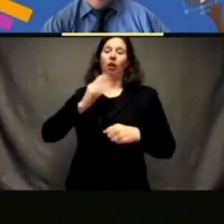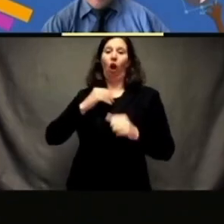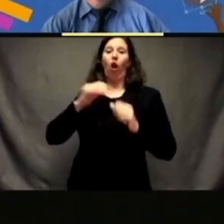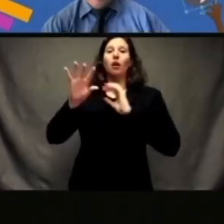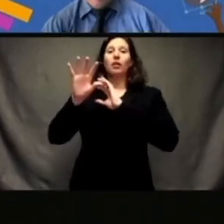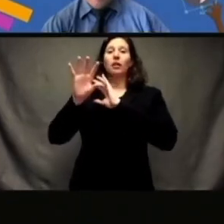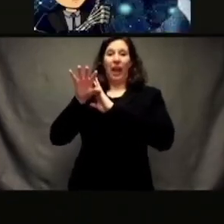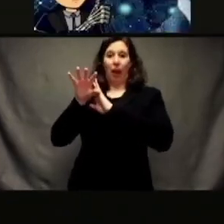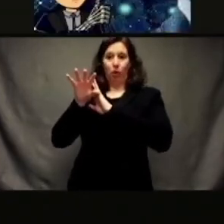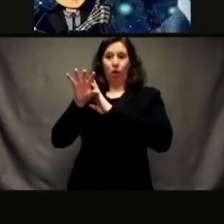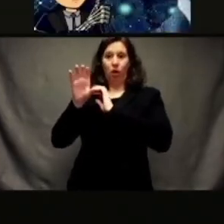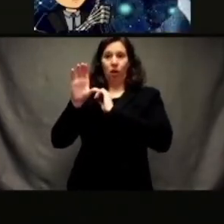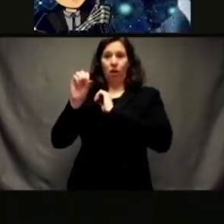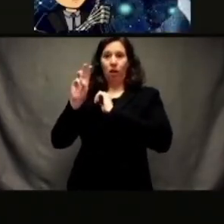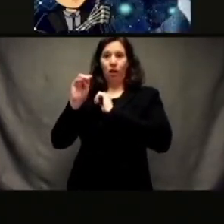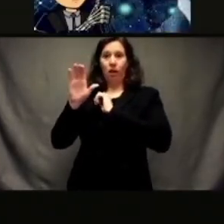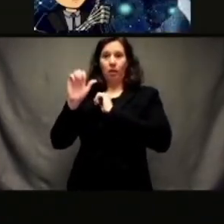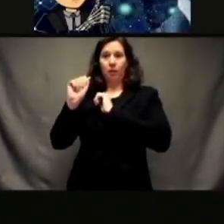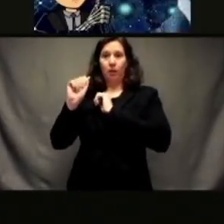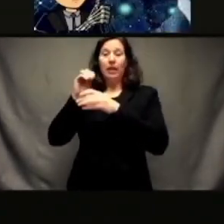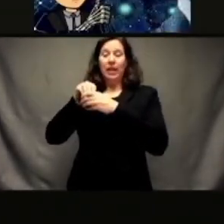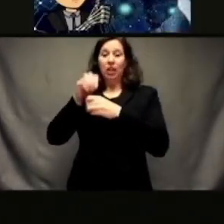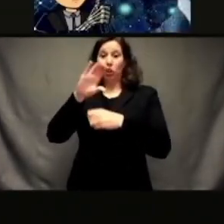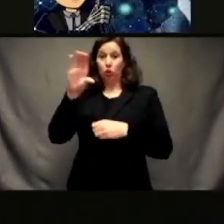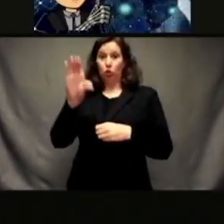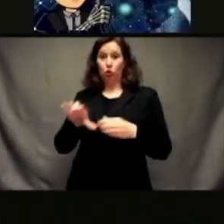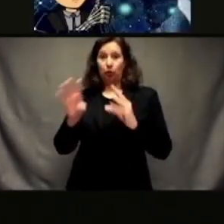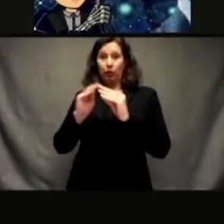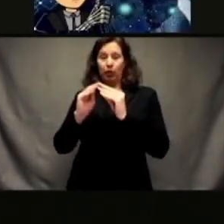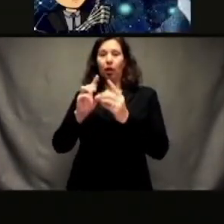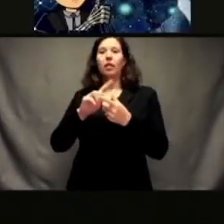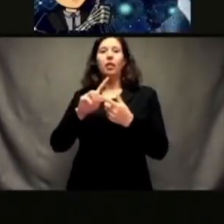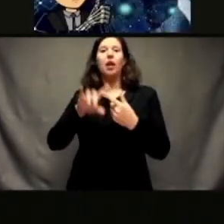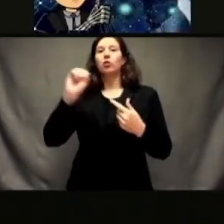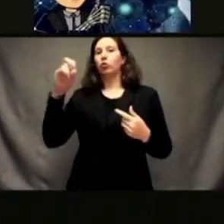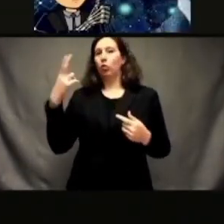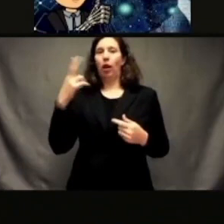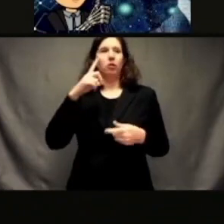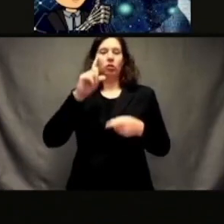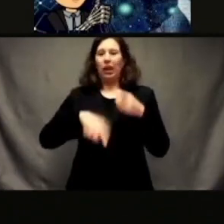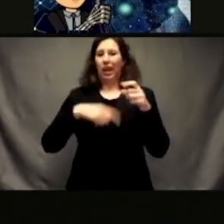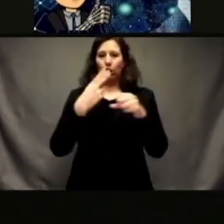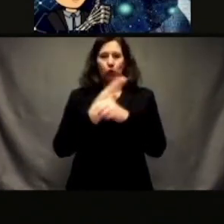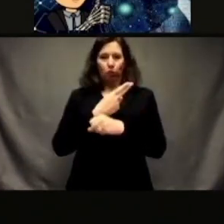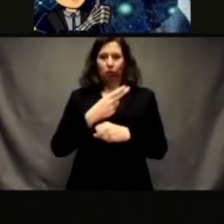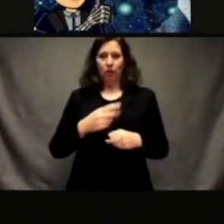and then in the Zoom meeting, then Scratch is unable to use it.